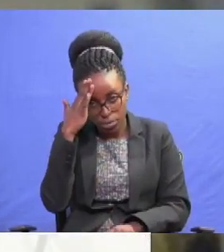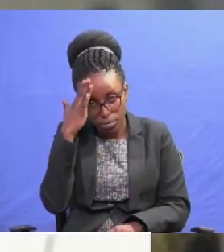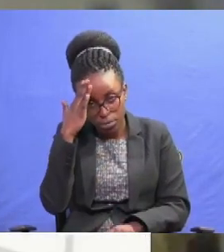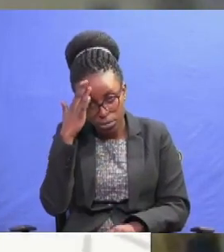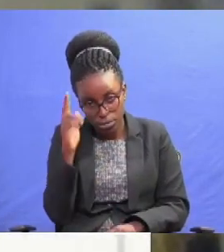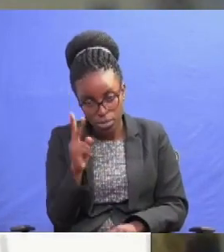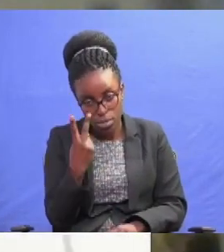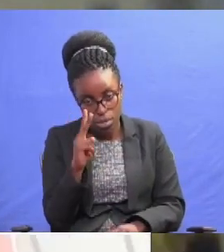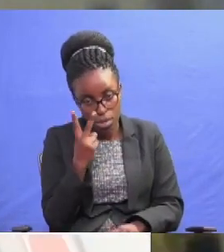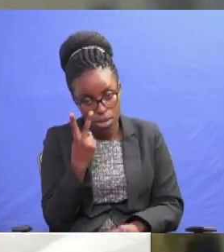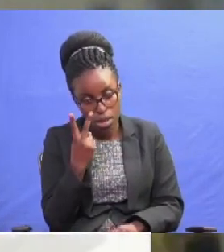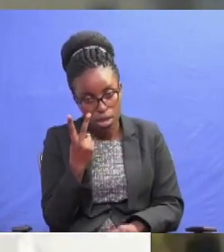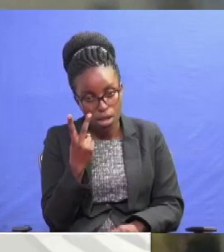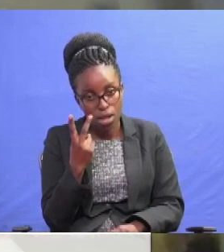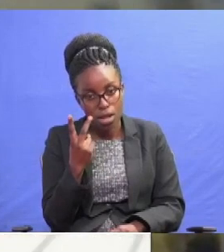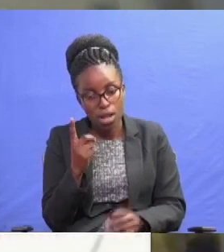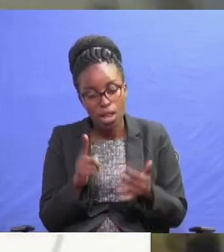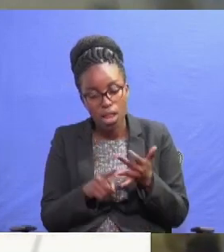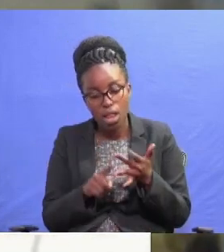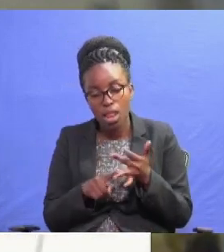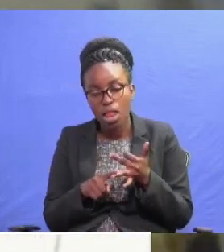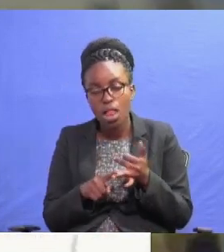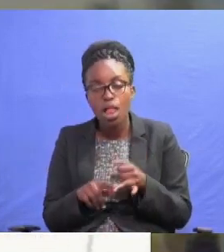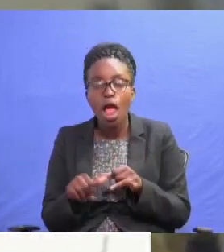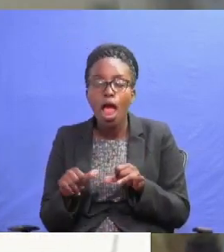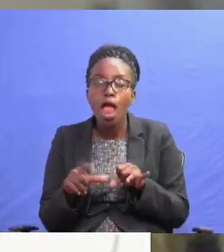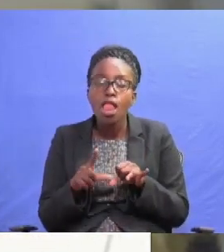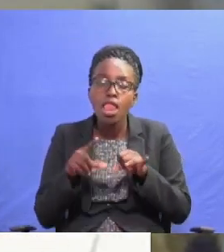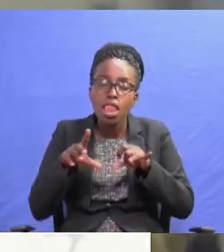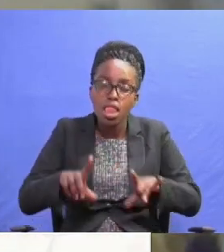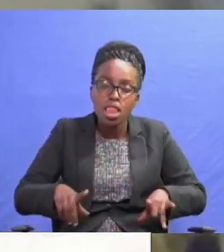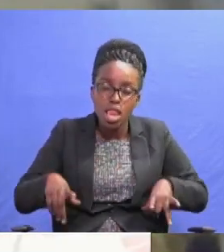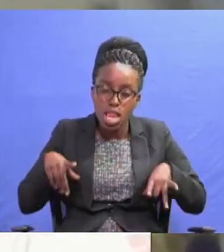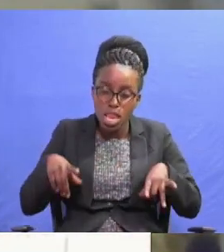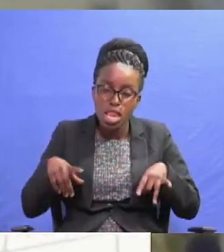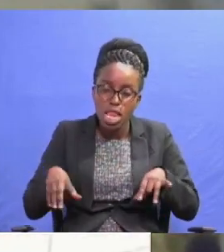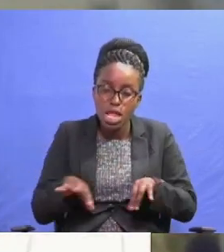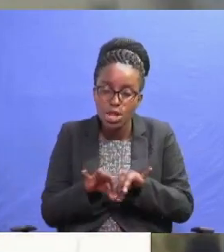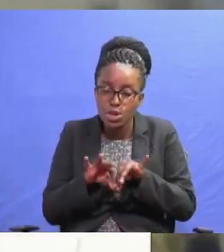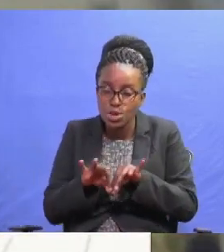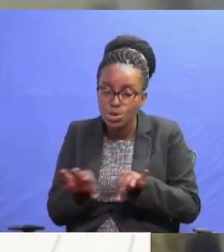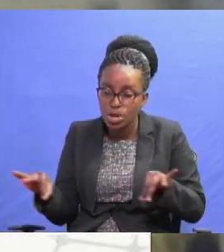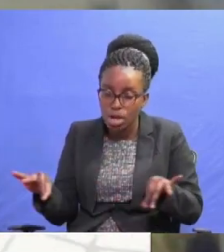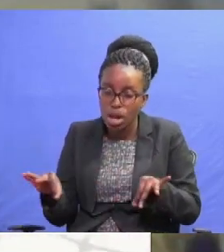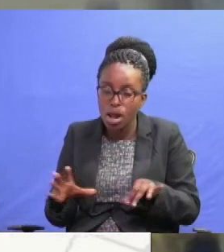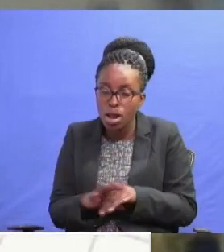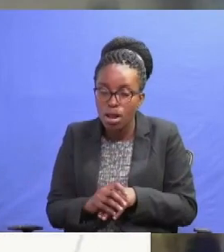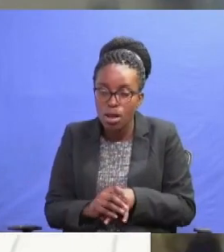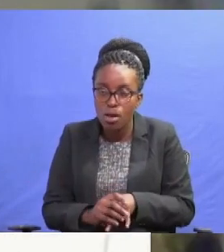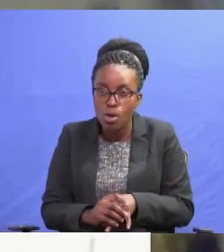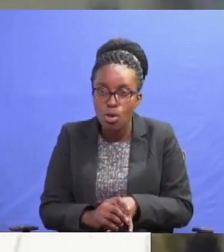if you live in a slope, if you live on a slope, the slope is likely